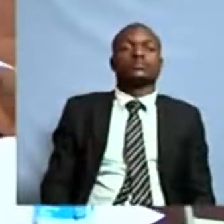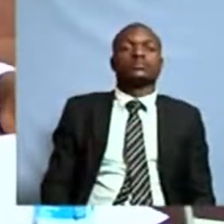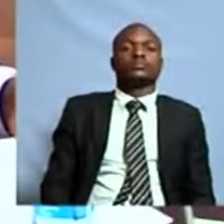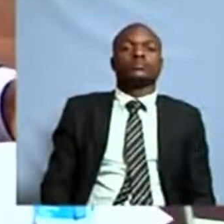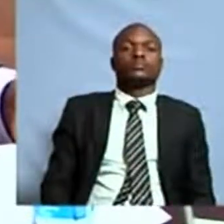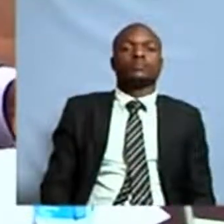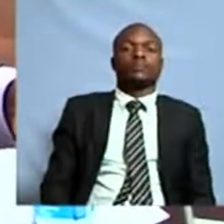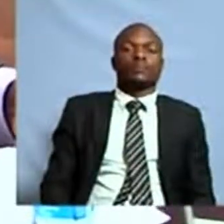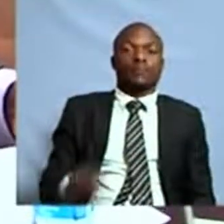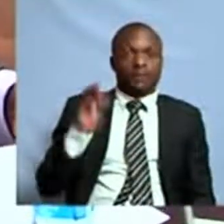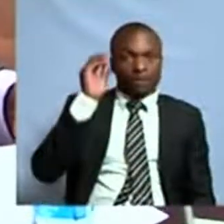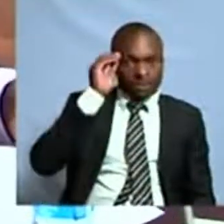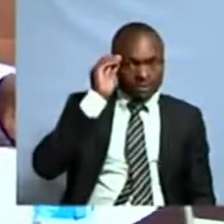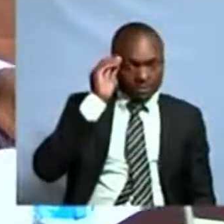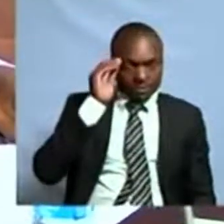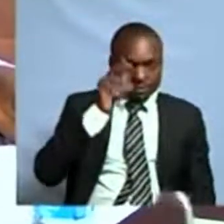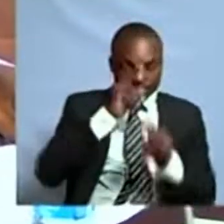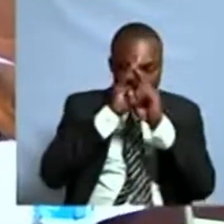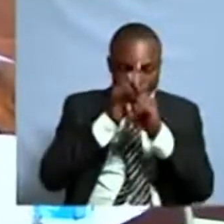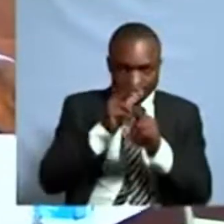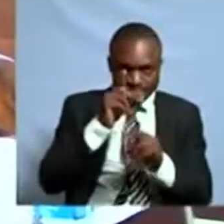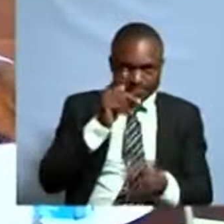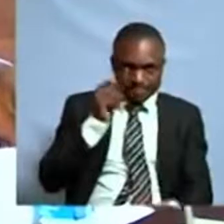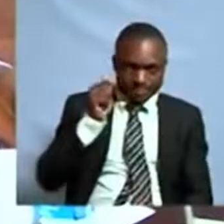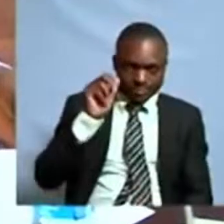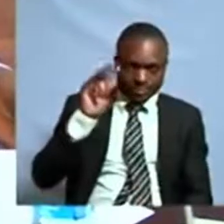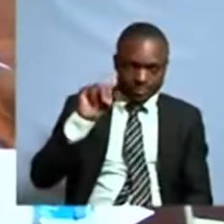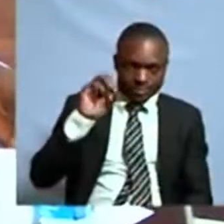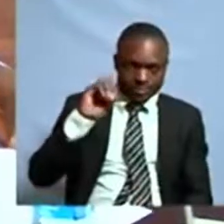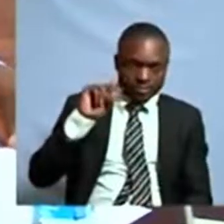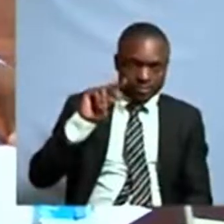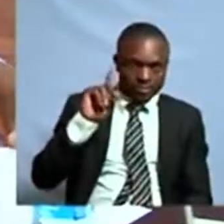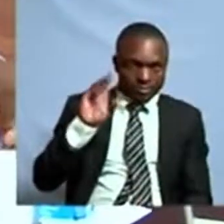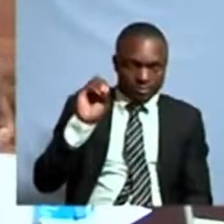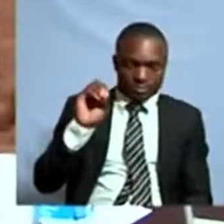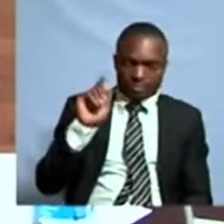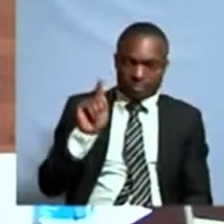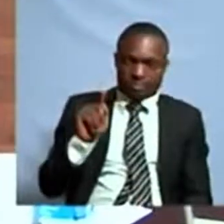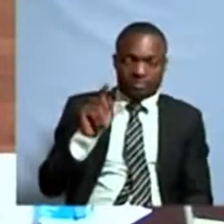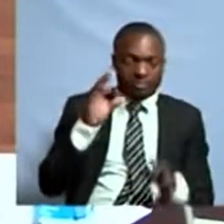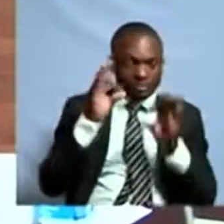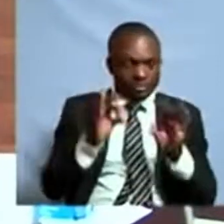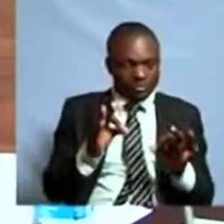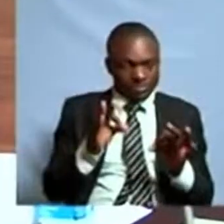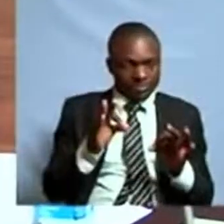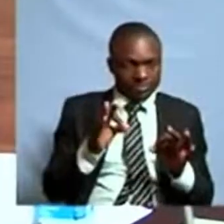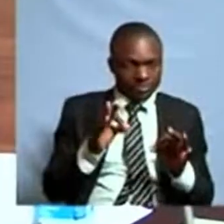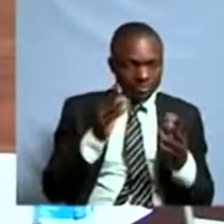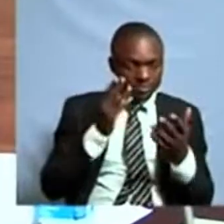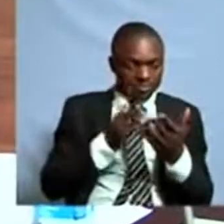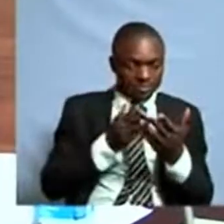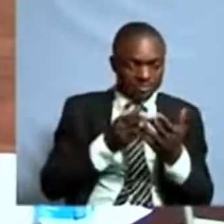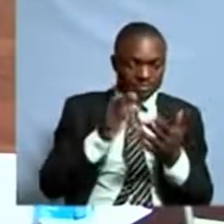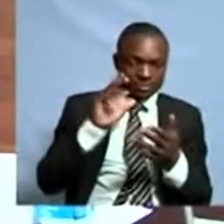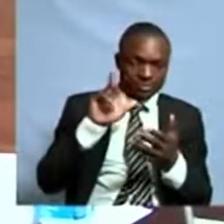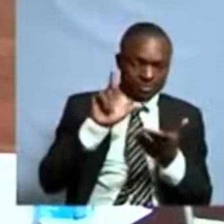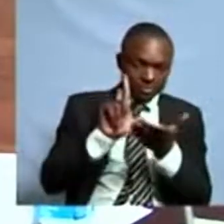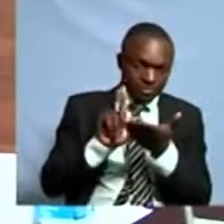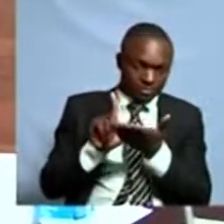on the, I know Honorable Kamondo also referred to this loan. You are saying if an insertion of the loan